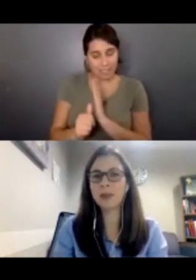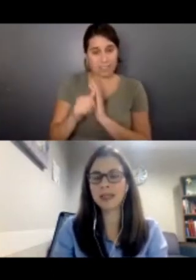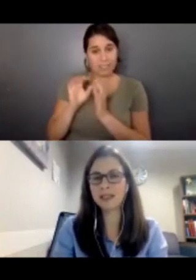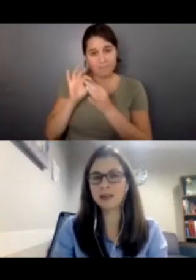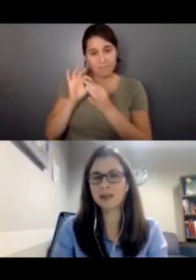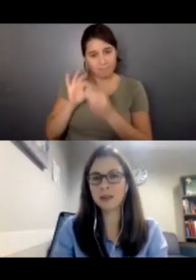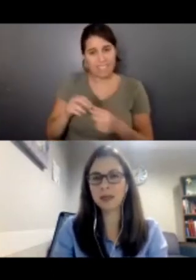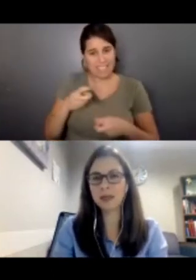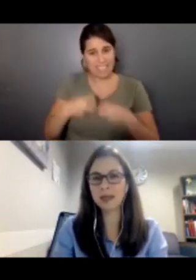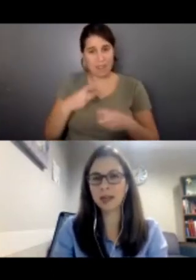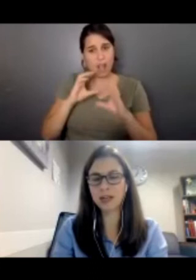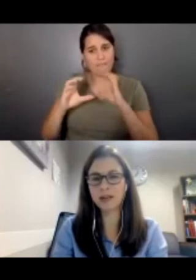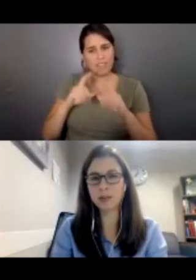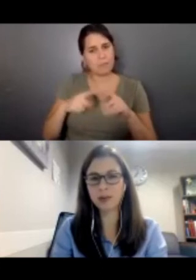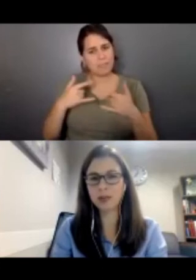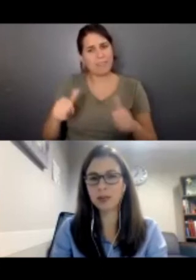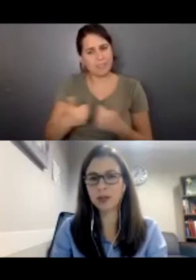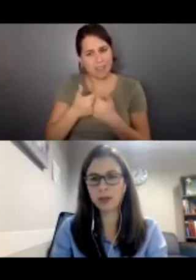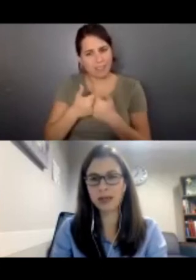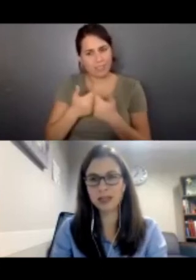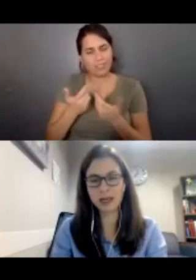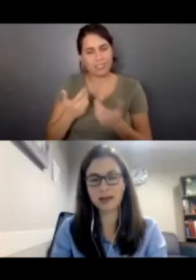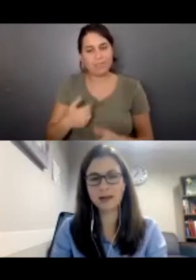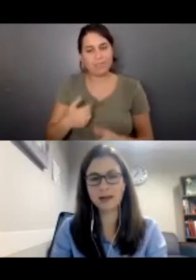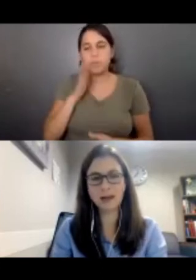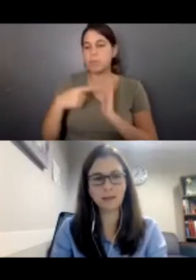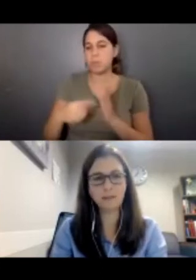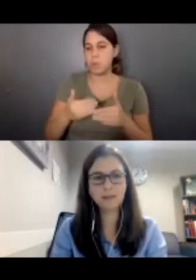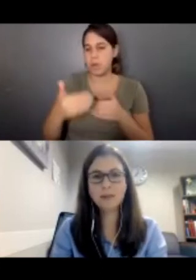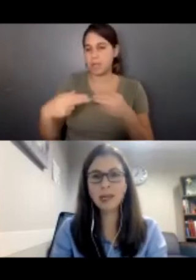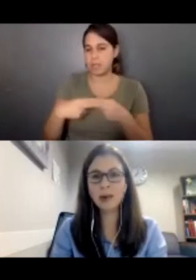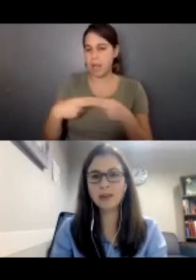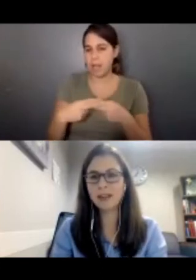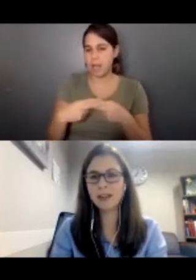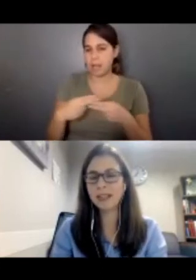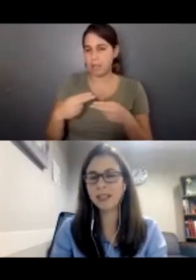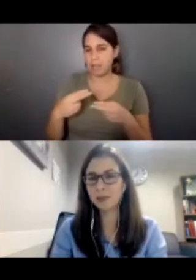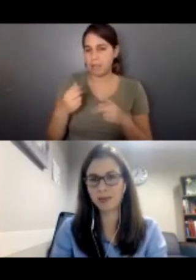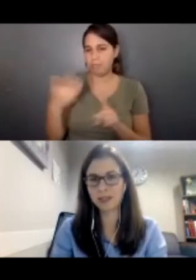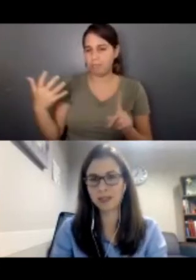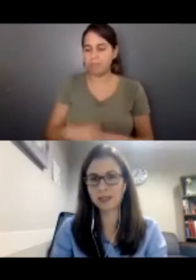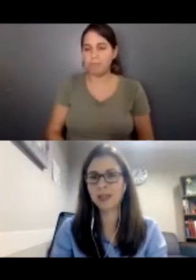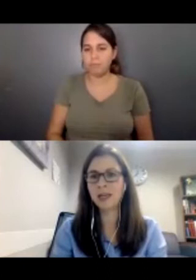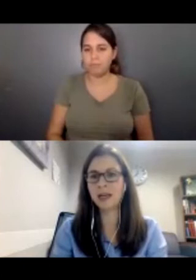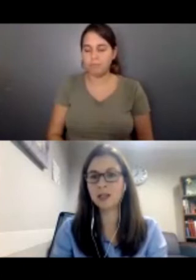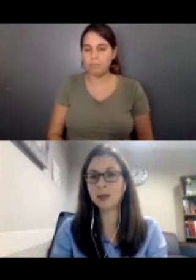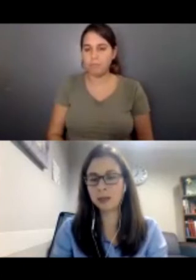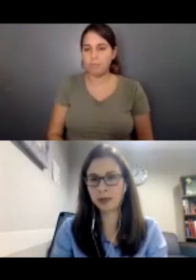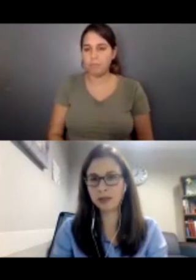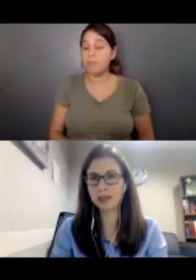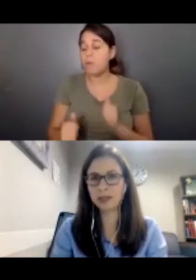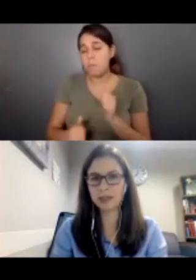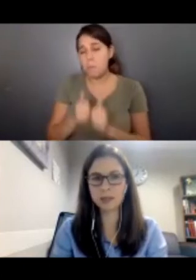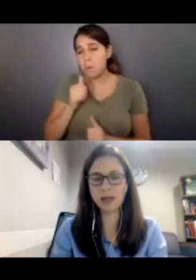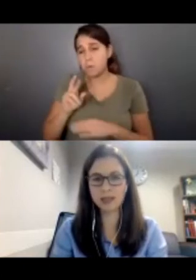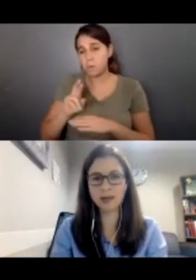but that still can be a challenge to have some of those. I'll show you in the next slide, however, that the vast majority of residents do experience